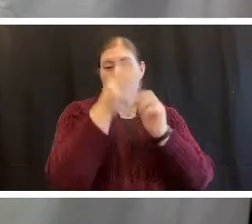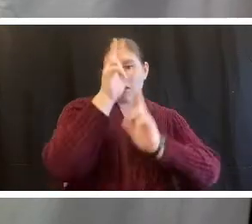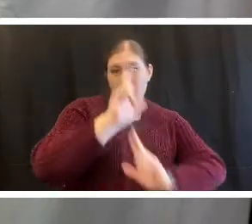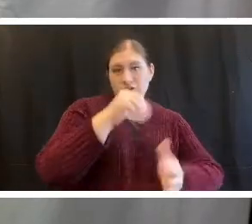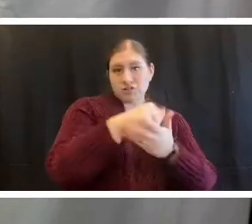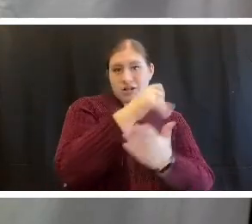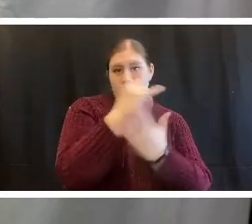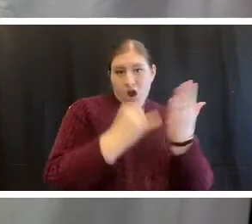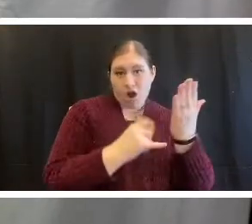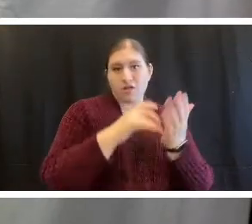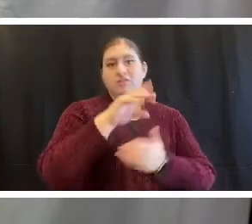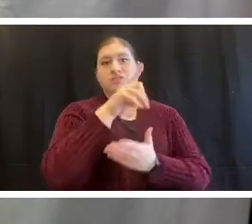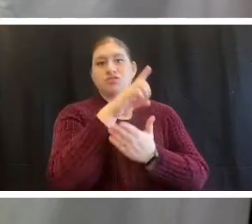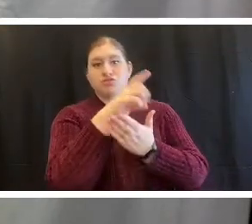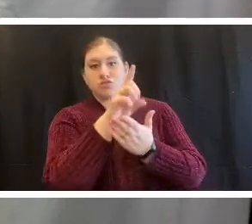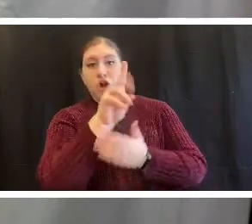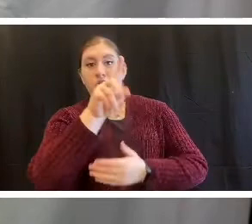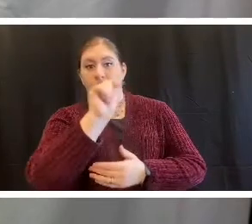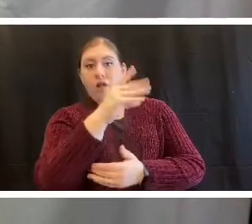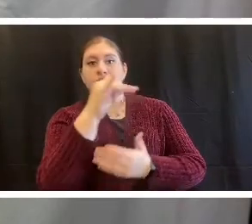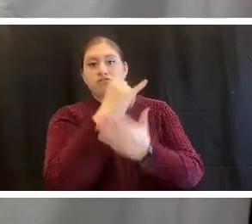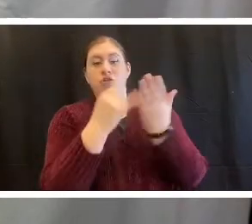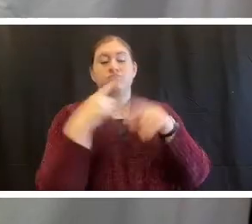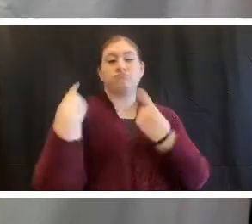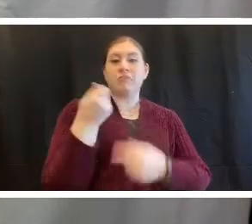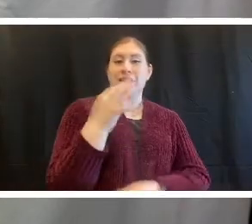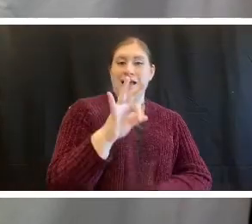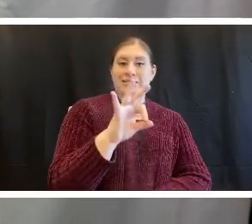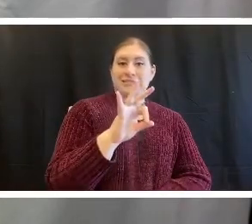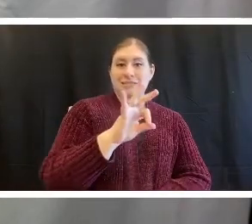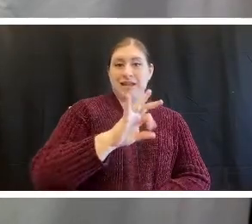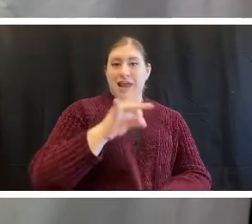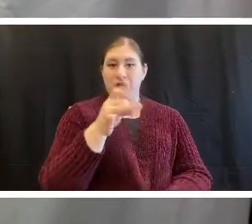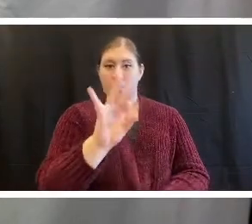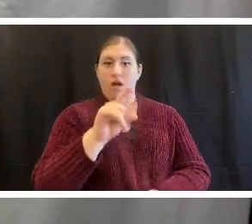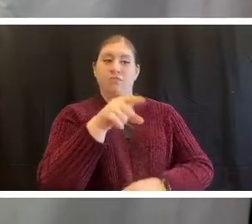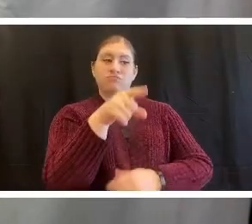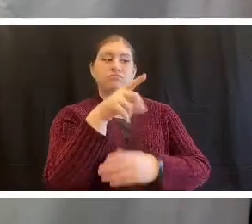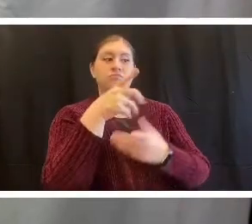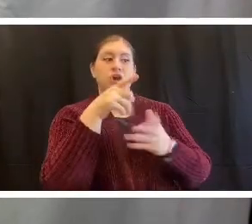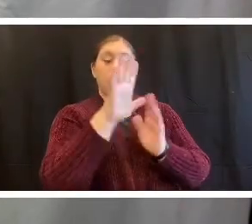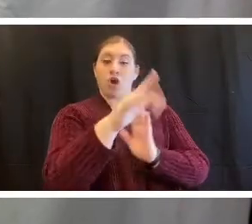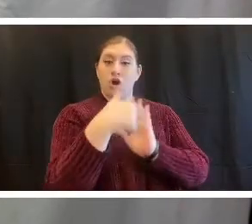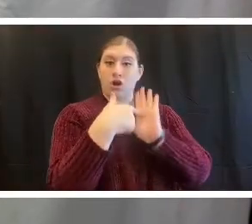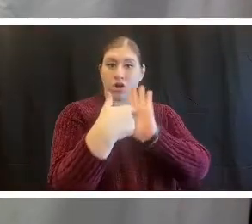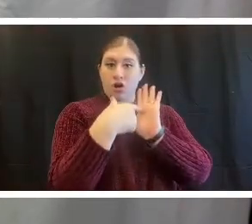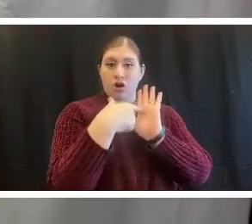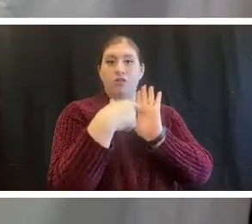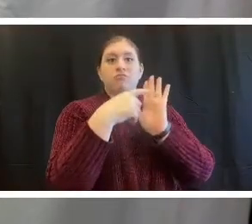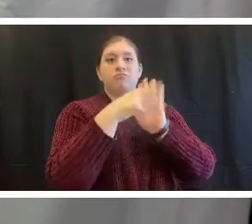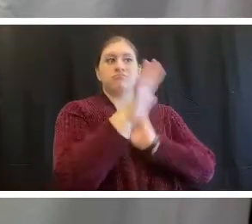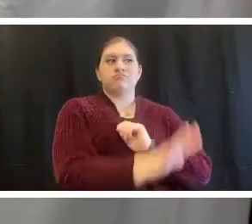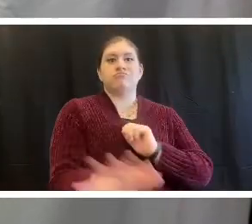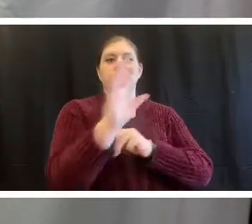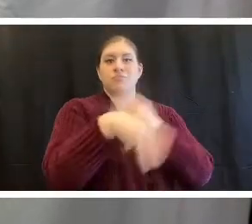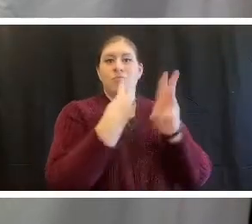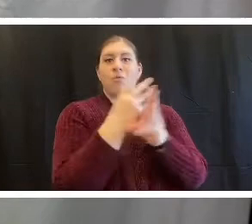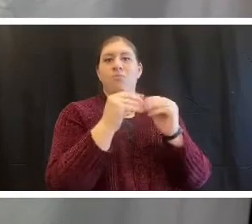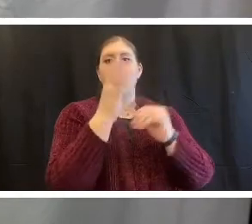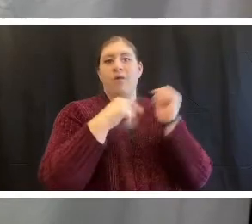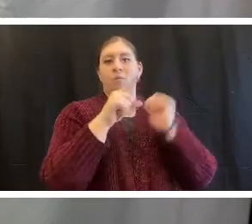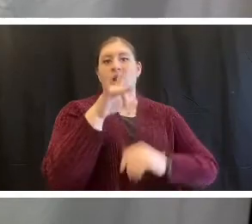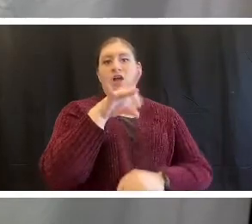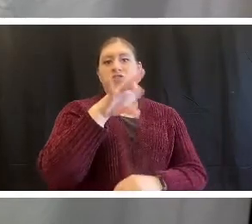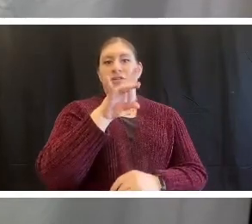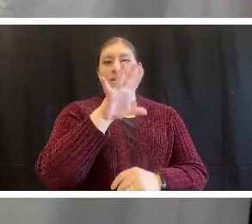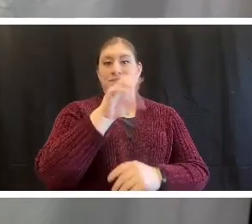art, drawing. Since 1981, Meeks' paintings and drawings have been exhibited from coast to coast in more than 150